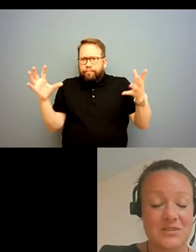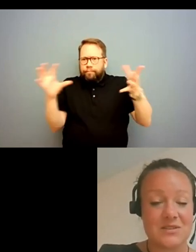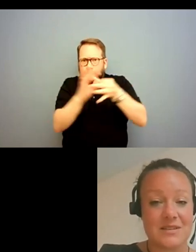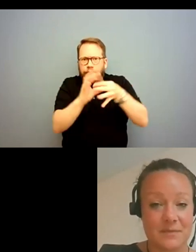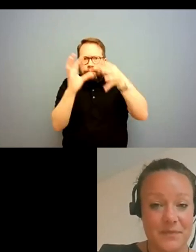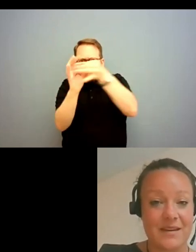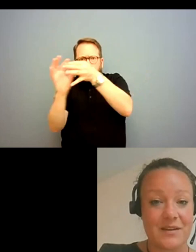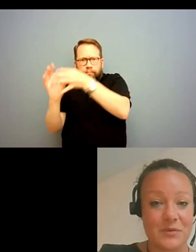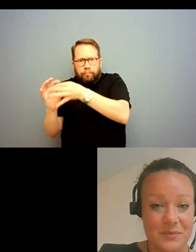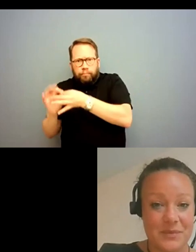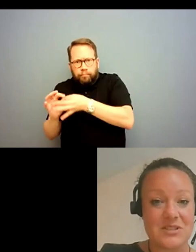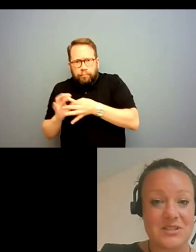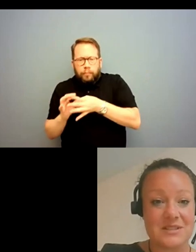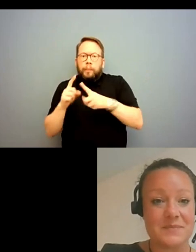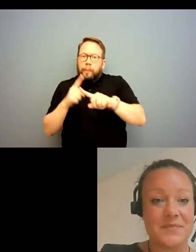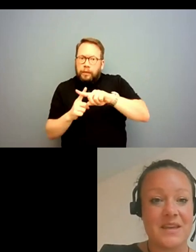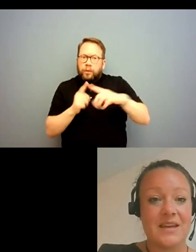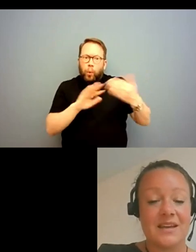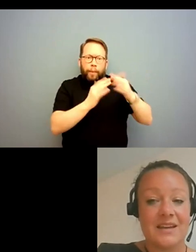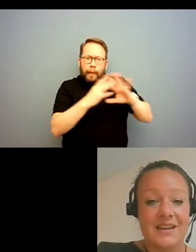Paula just mentioned.